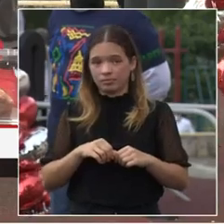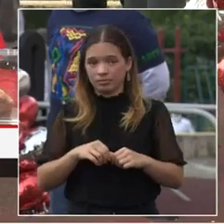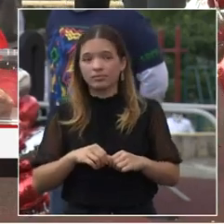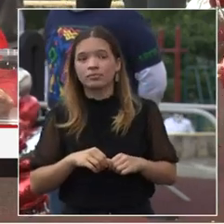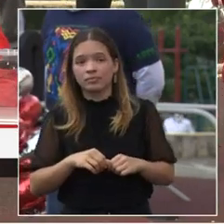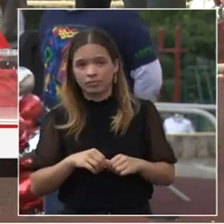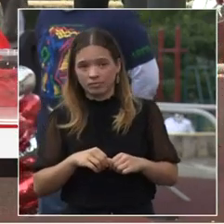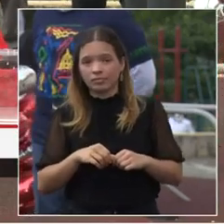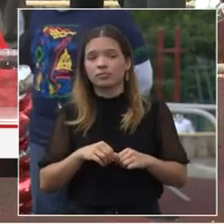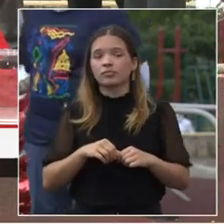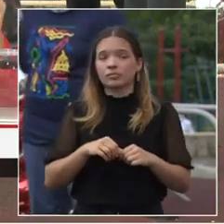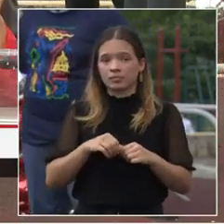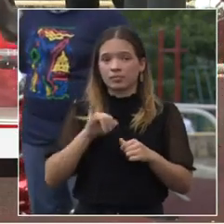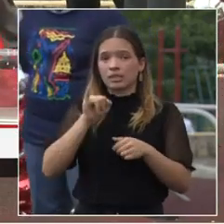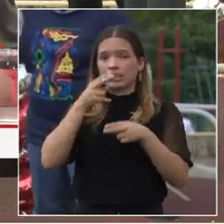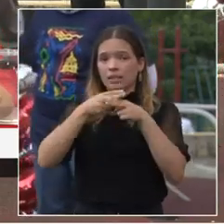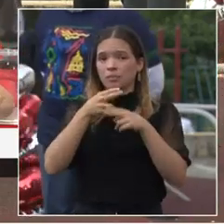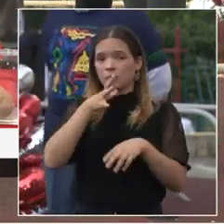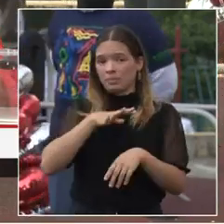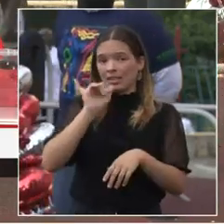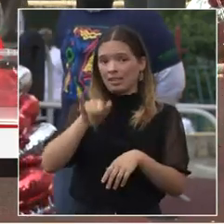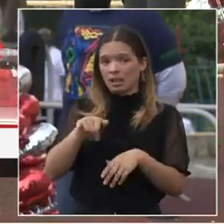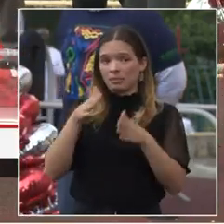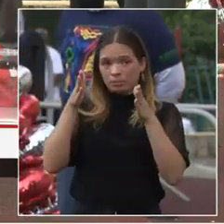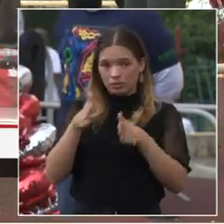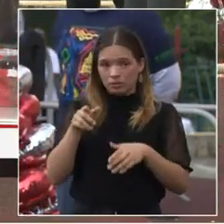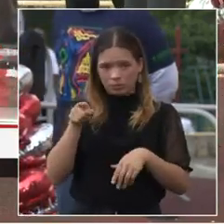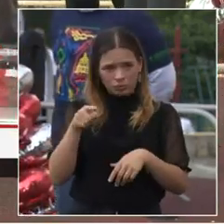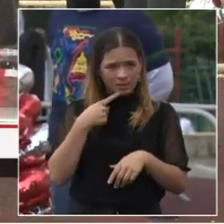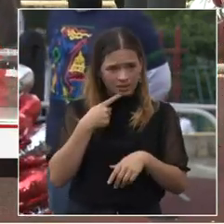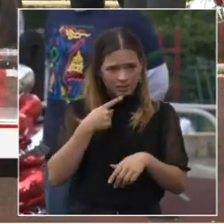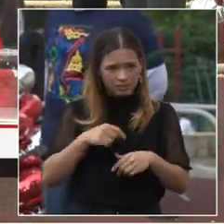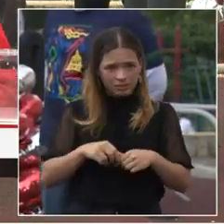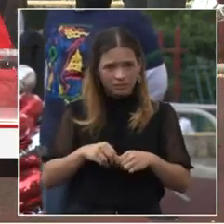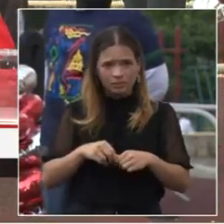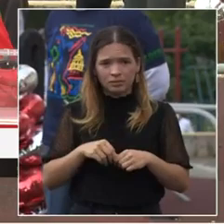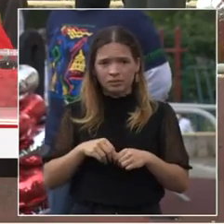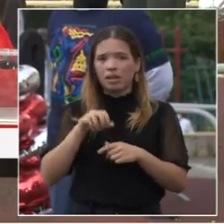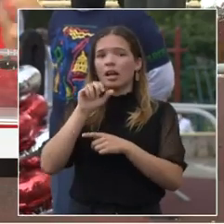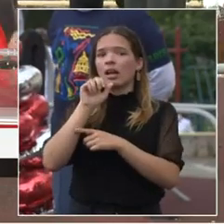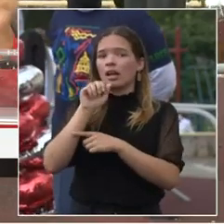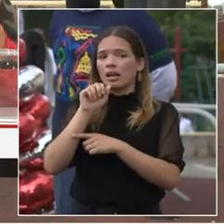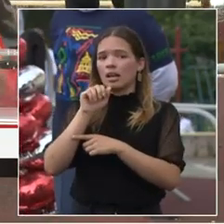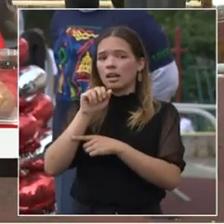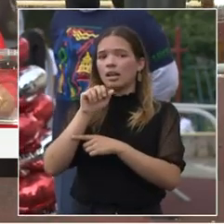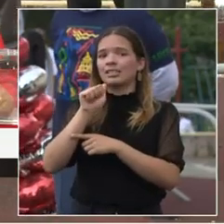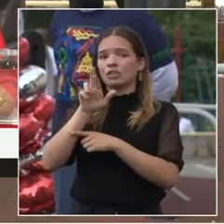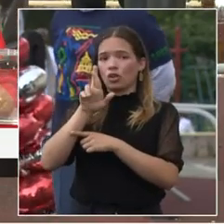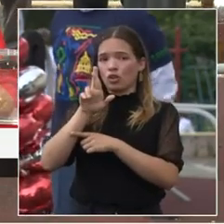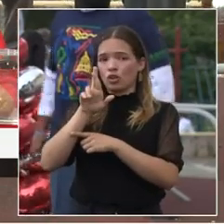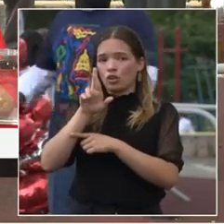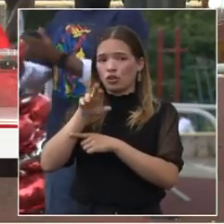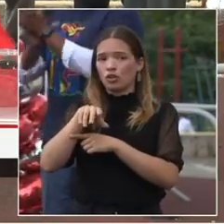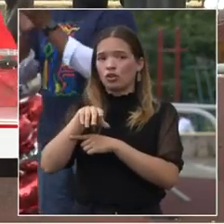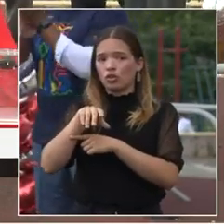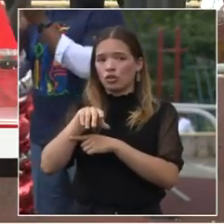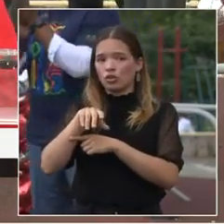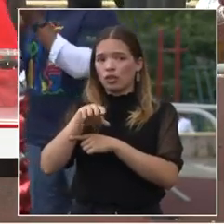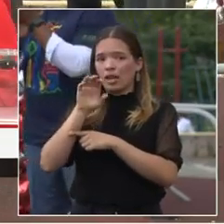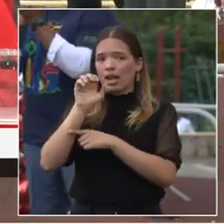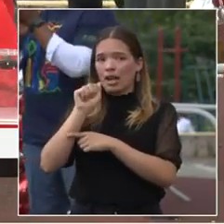1958. So and I'm the first female to be the CEO since she founded AARP 60 years